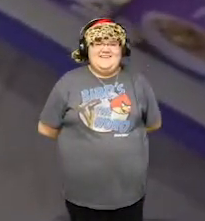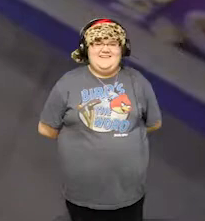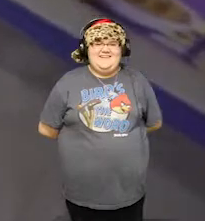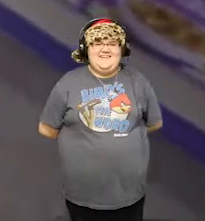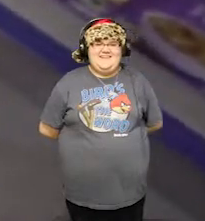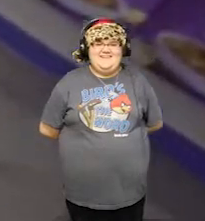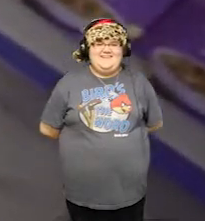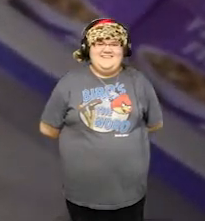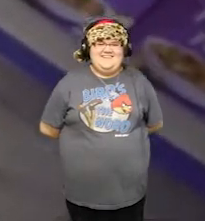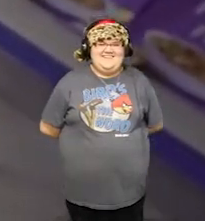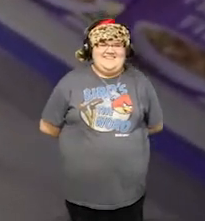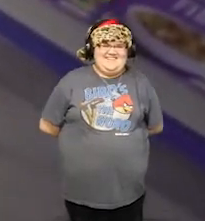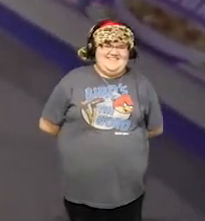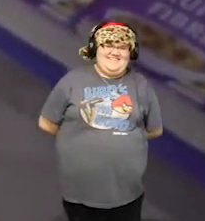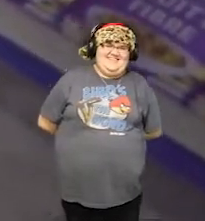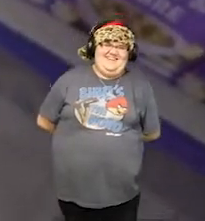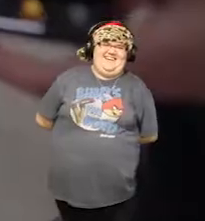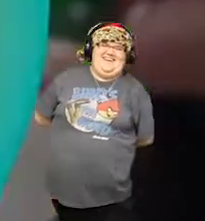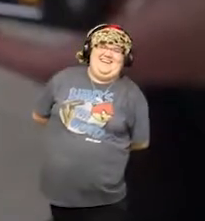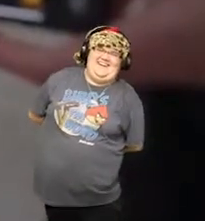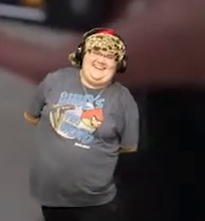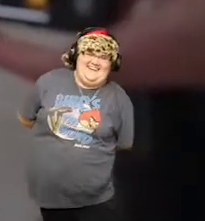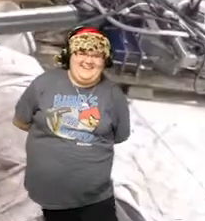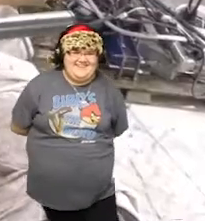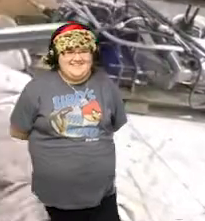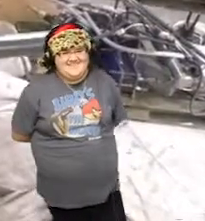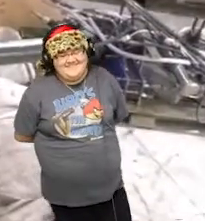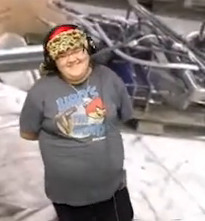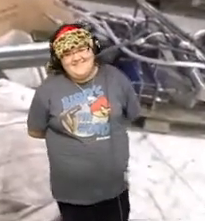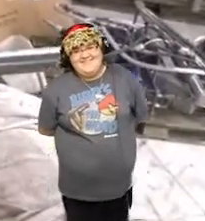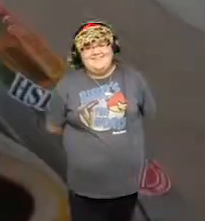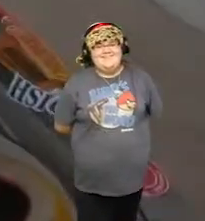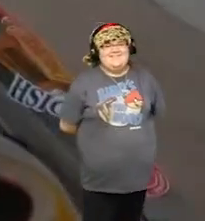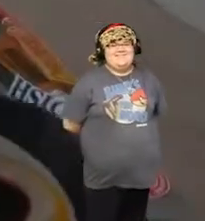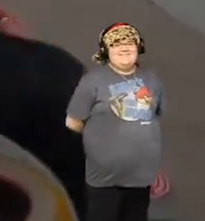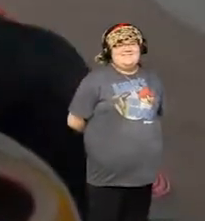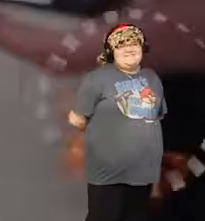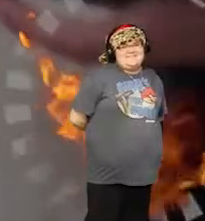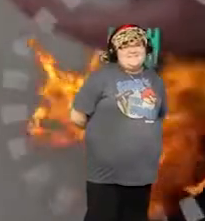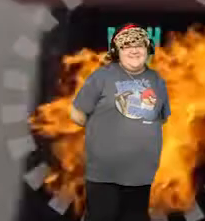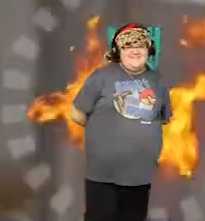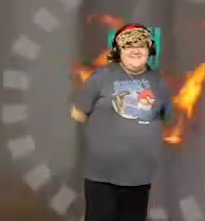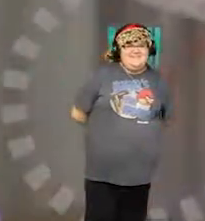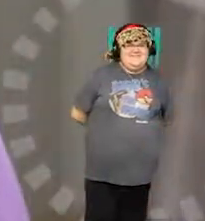8 seconds. 8 seconds. Are you mad? Oh, look at this. Look at